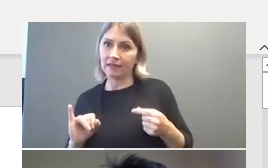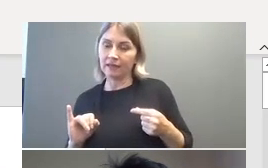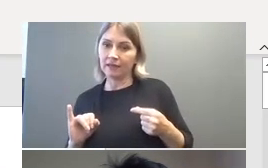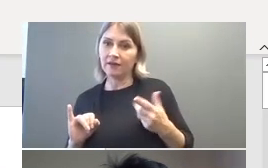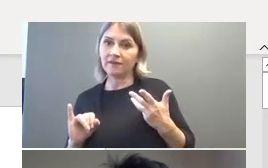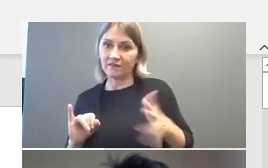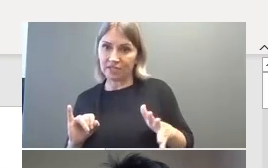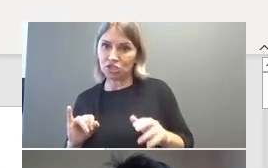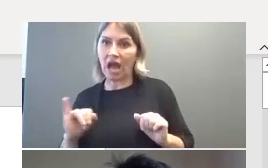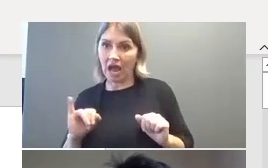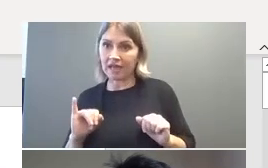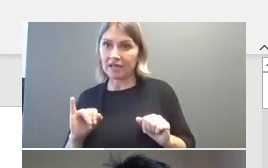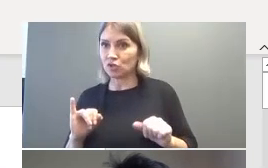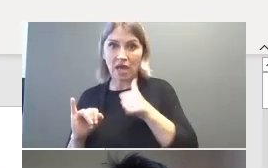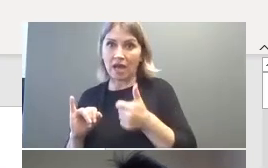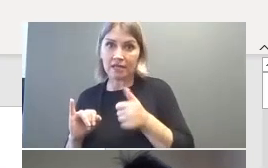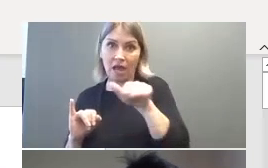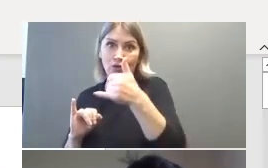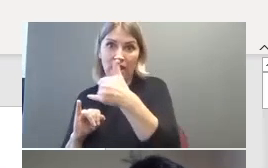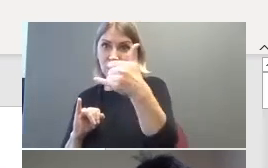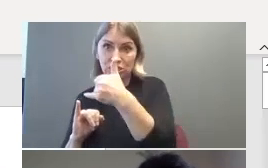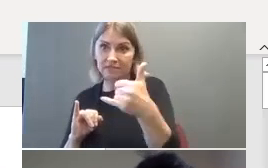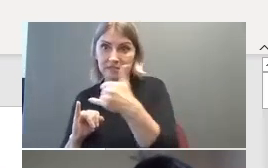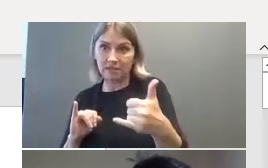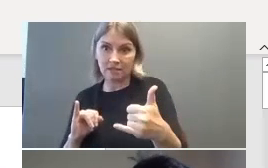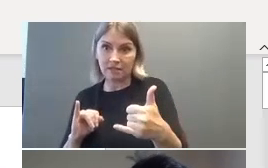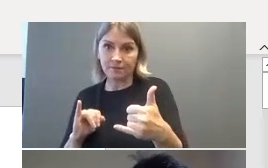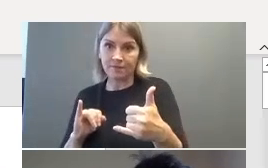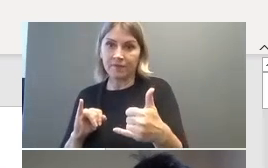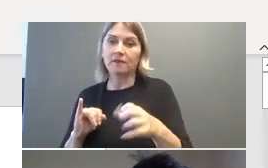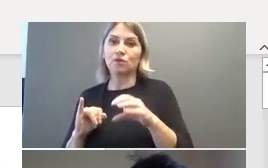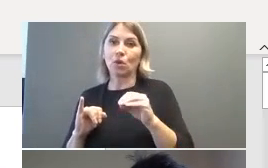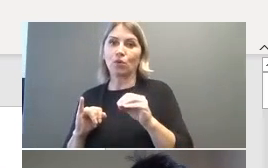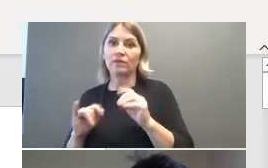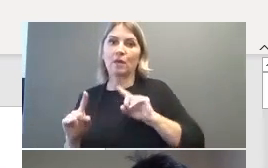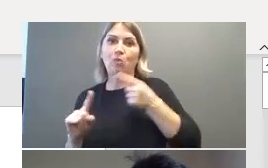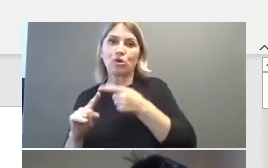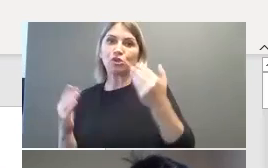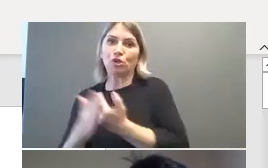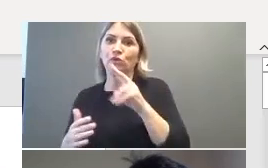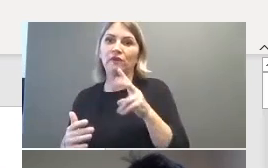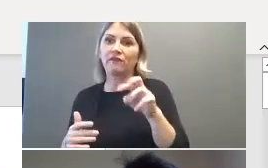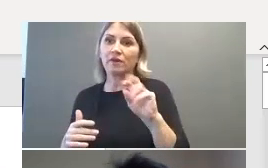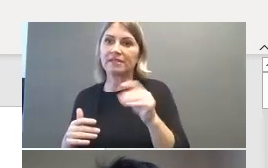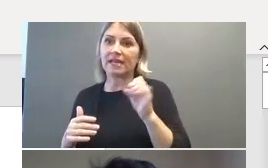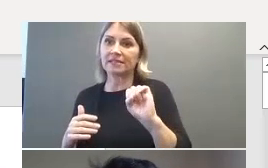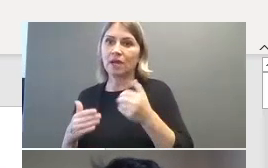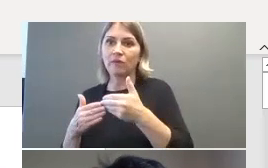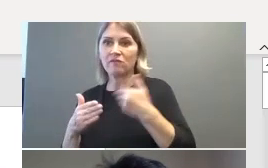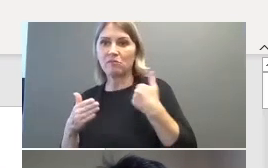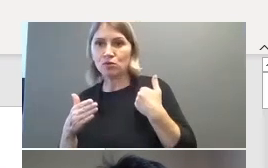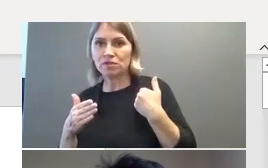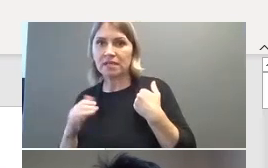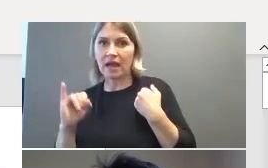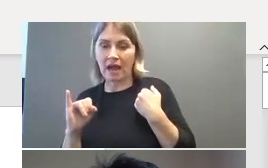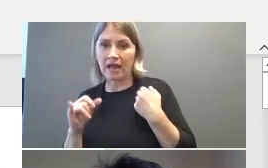with I, because there are no other outgoing edges from I that points to a new vertex, we have post visited I. So we have 13 here,